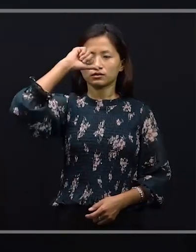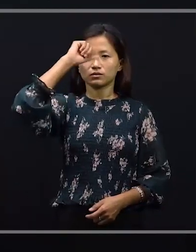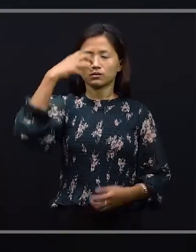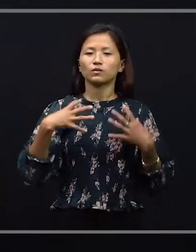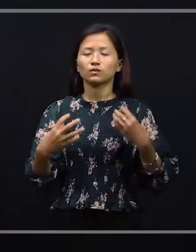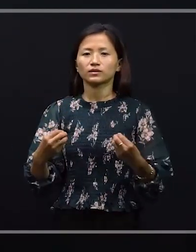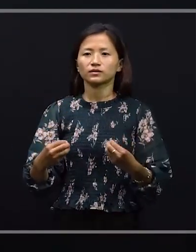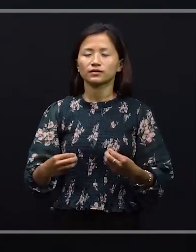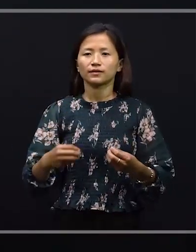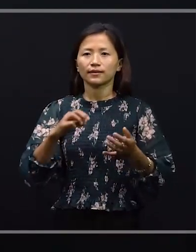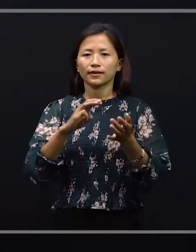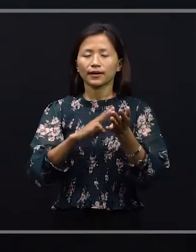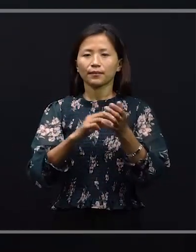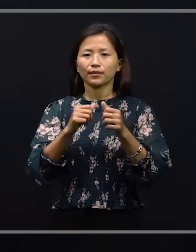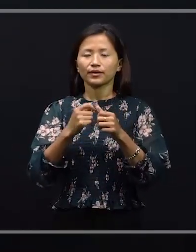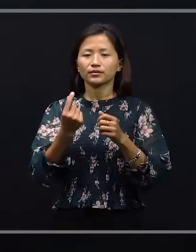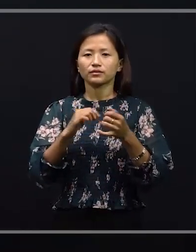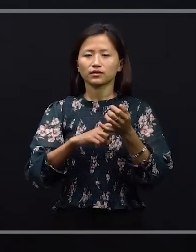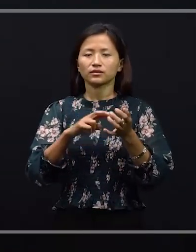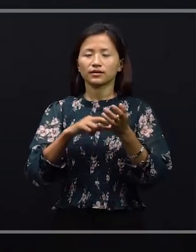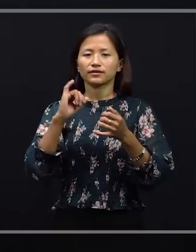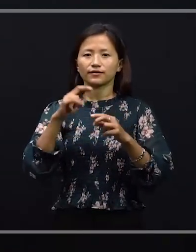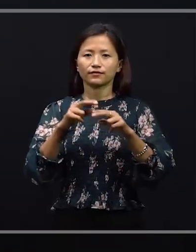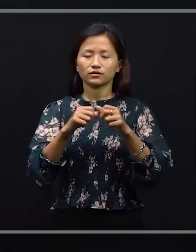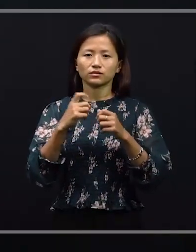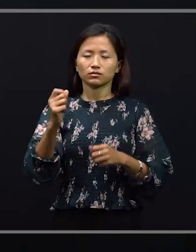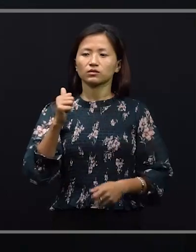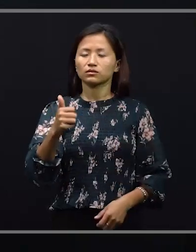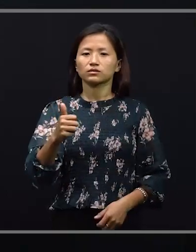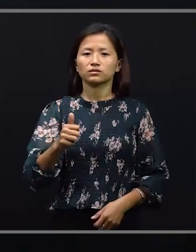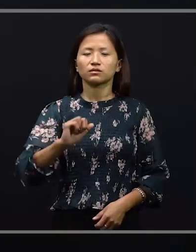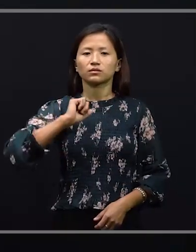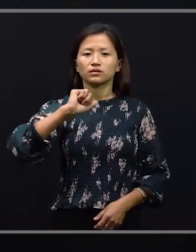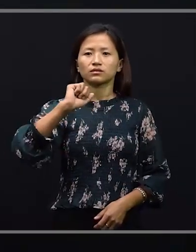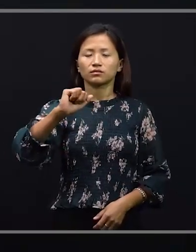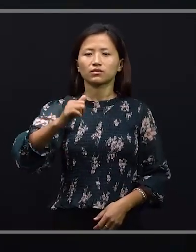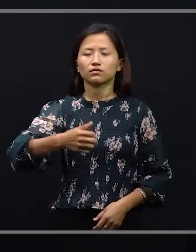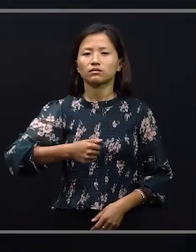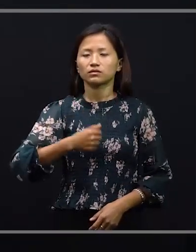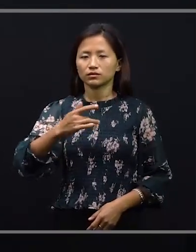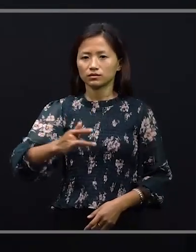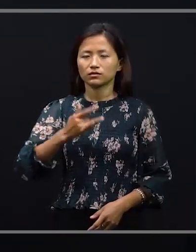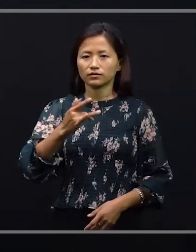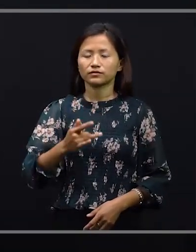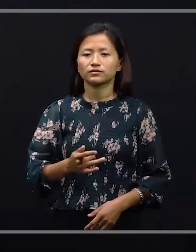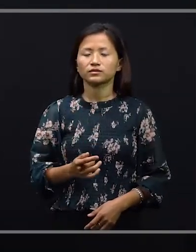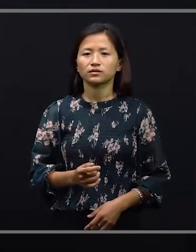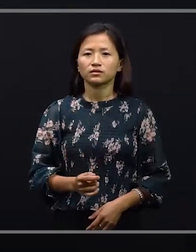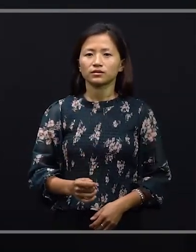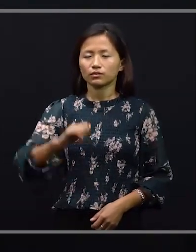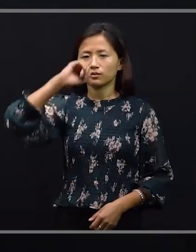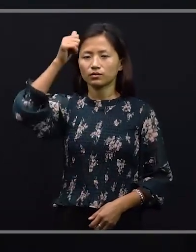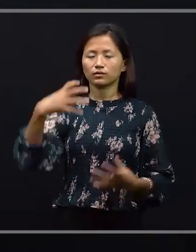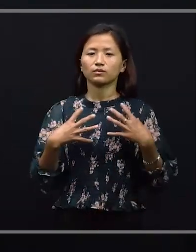to manufacture their goods by themselves, or in other words, they want the